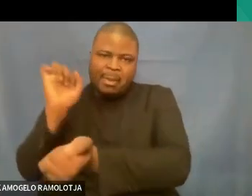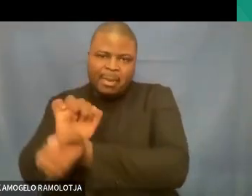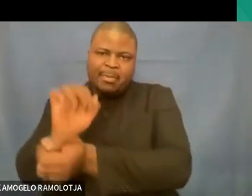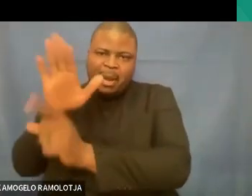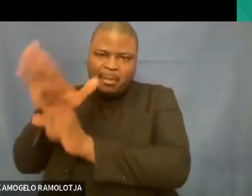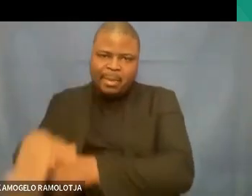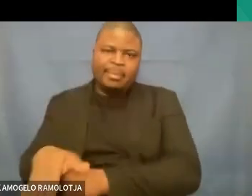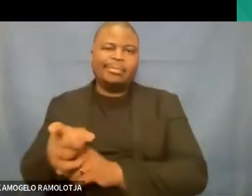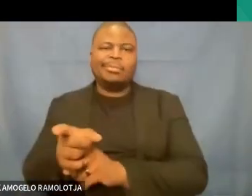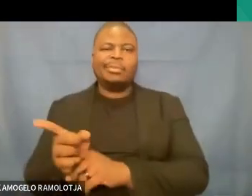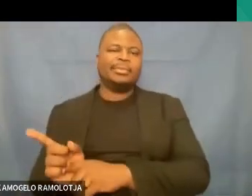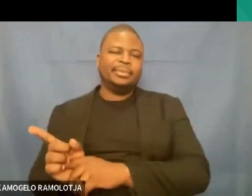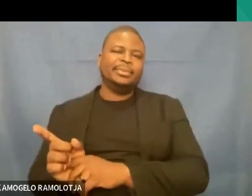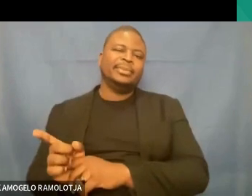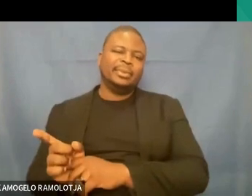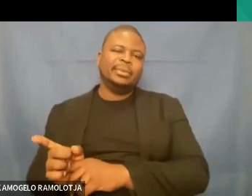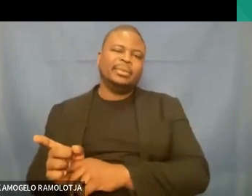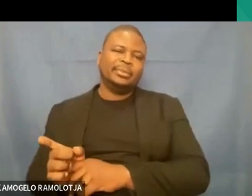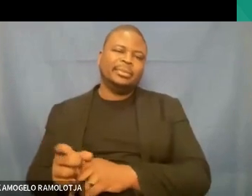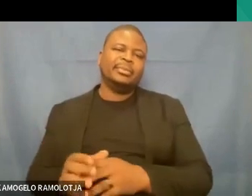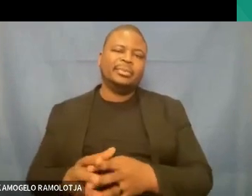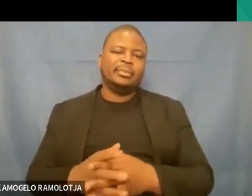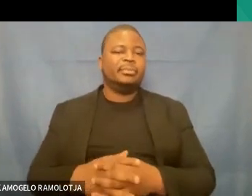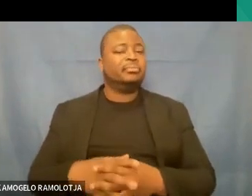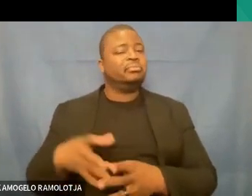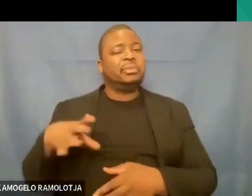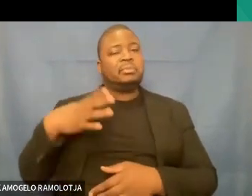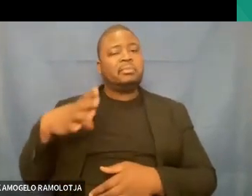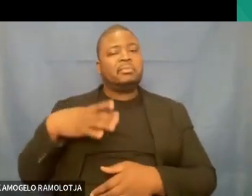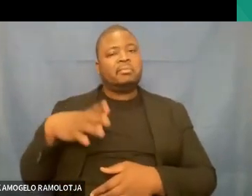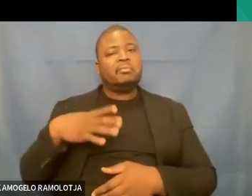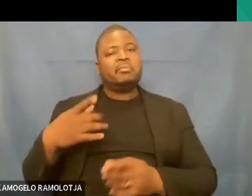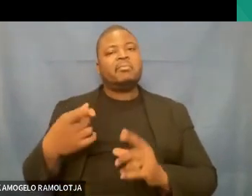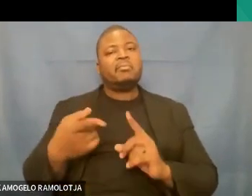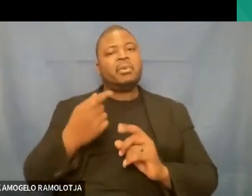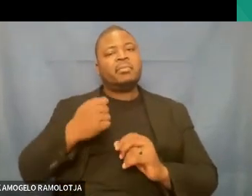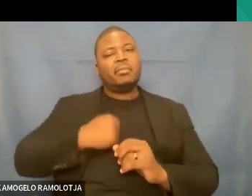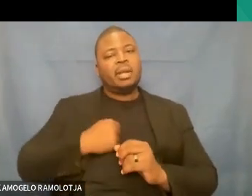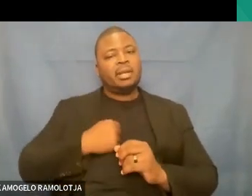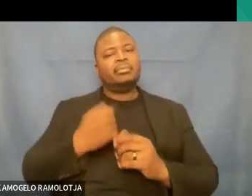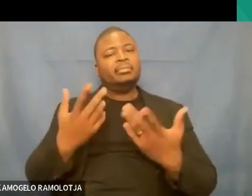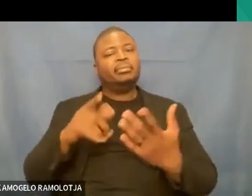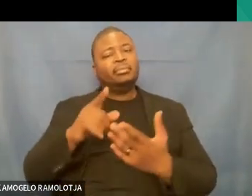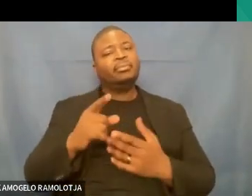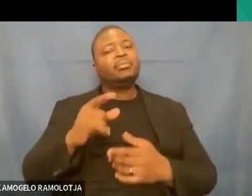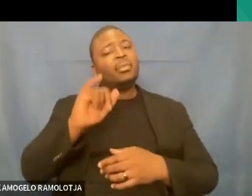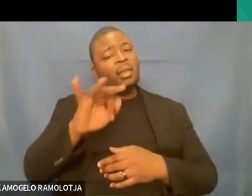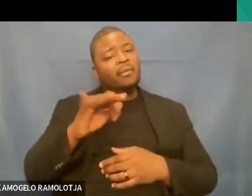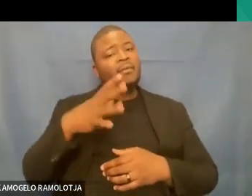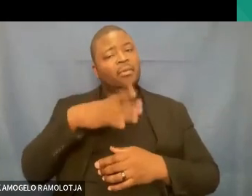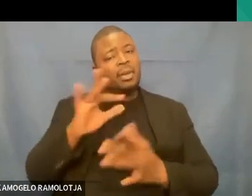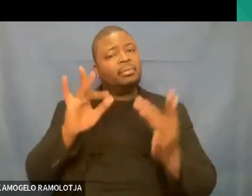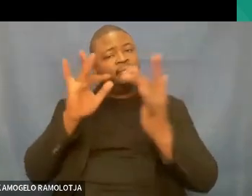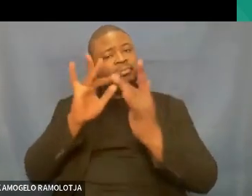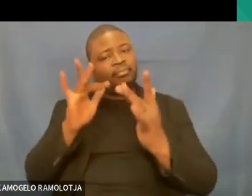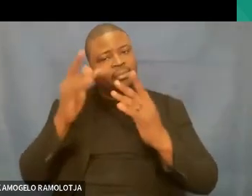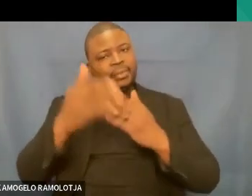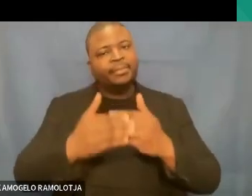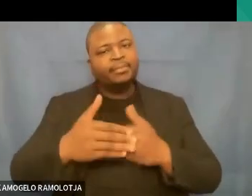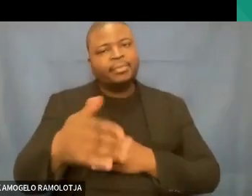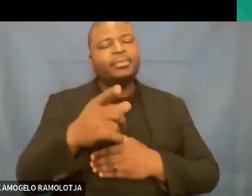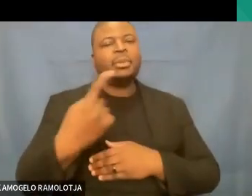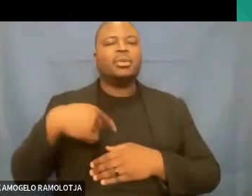use drugs. And I think that's the last slide. But yes, if you want to stay connected, you can find us on our